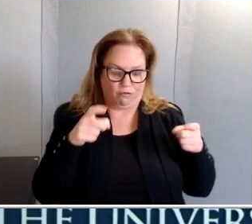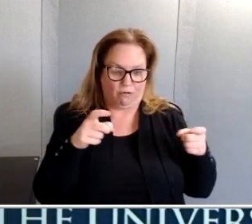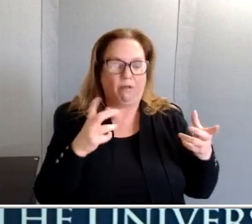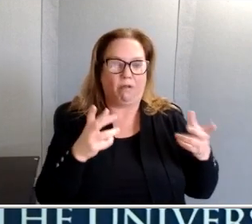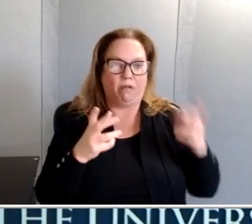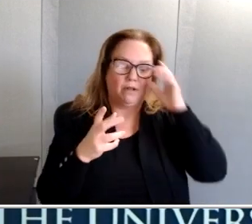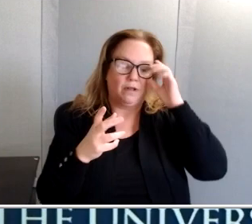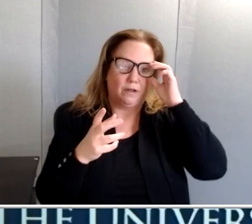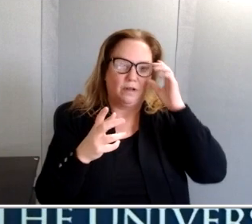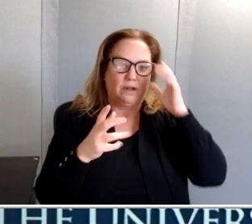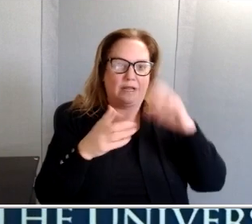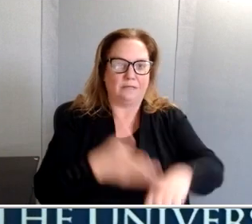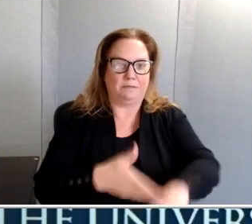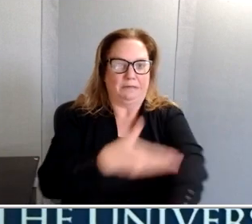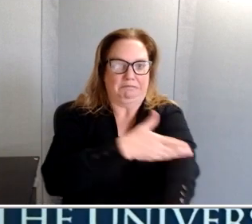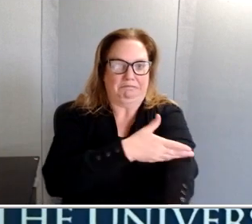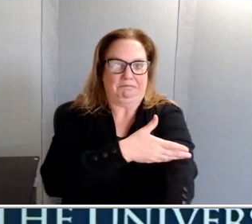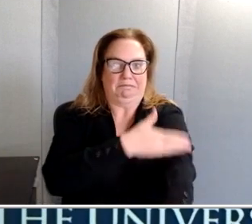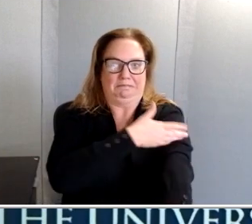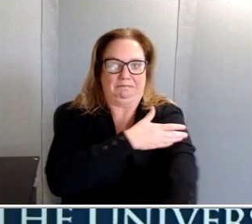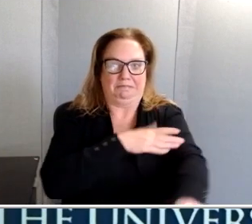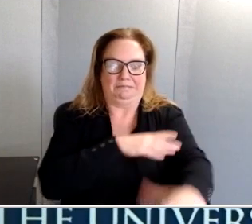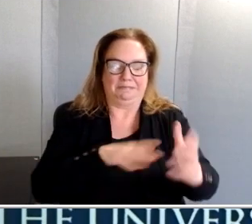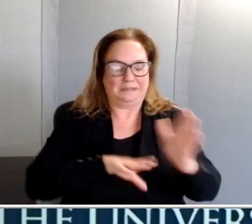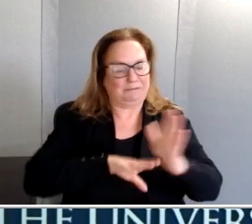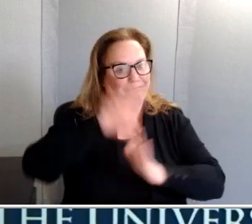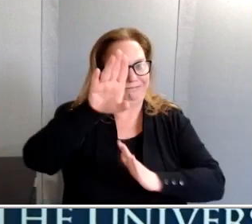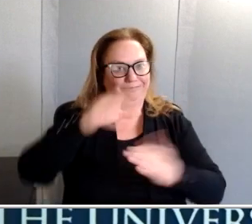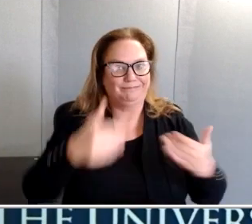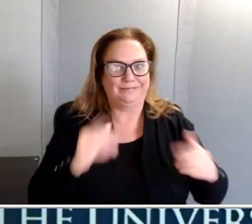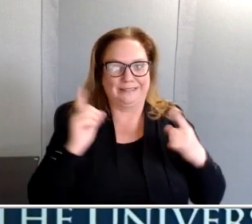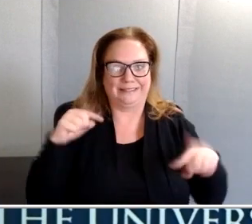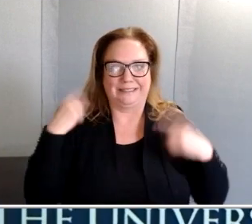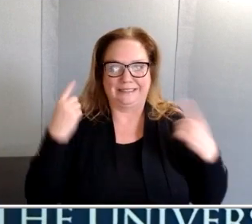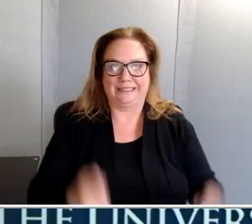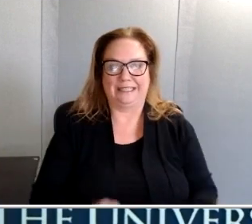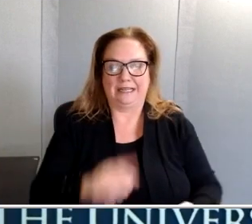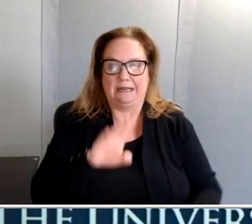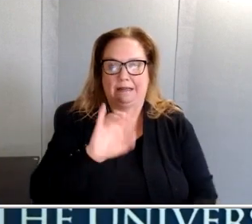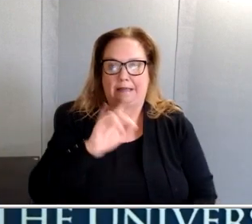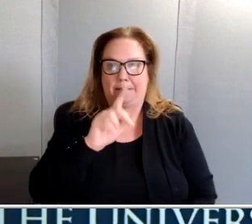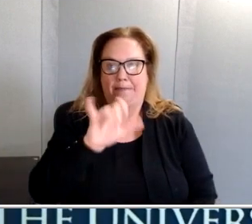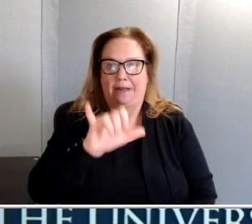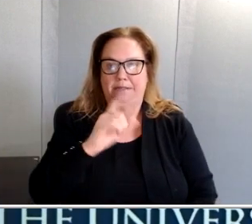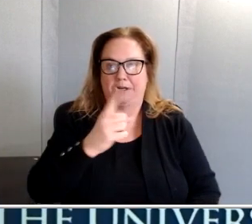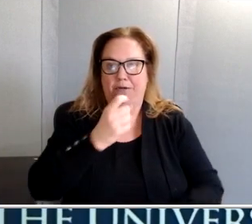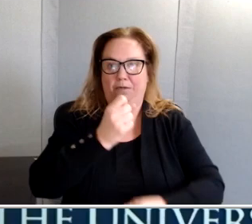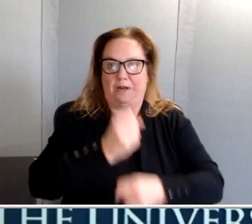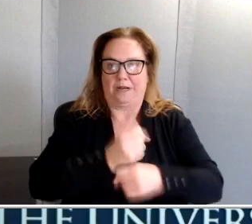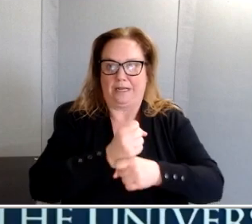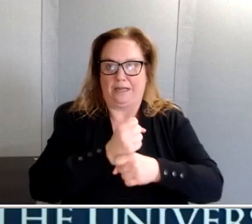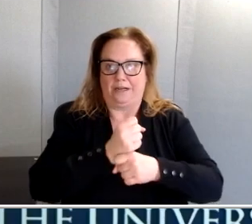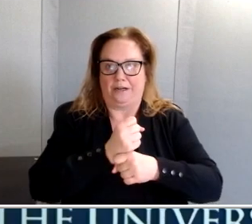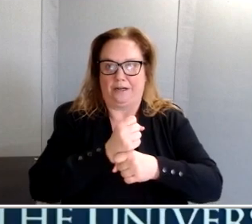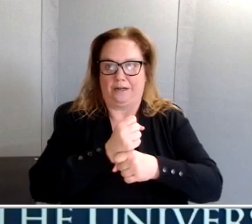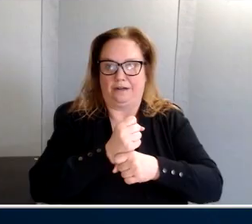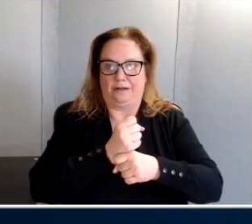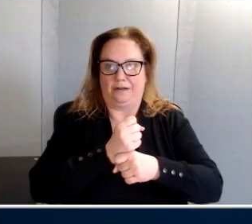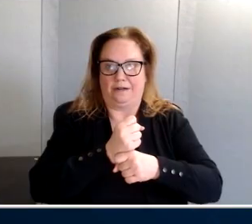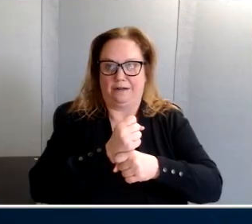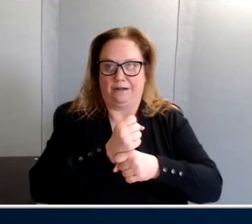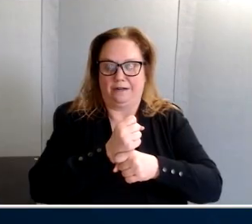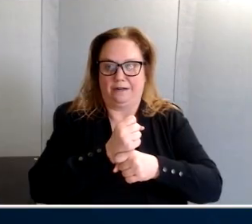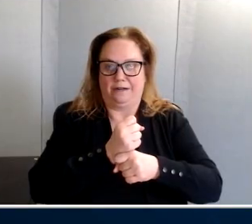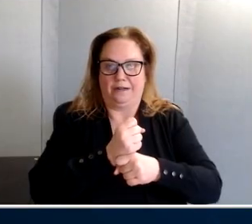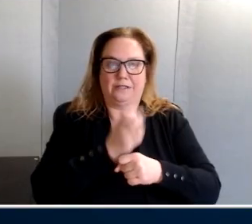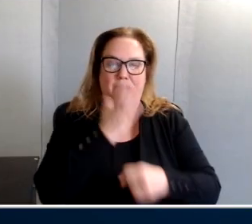of flying with, passing with flying colors since. So I think that biopsy, your yearly testing, I'm going to assume is going to be very